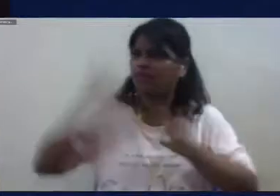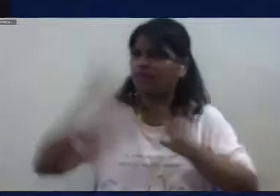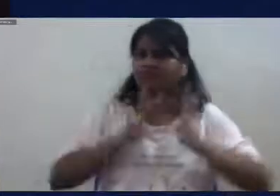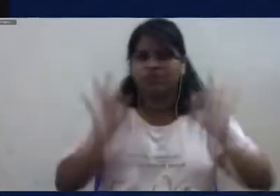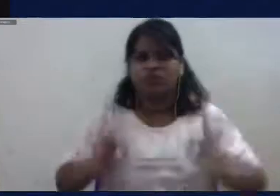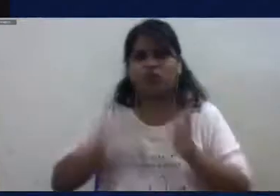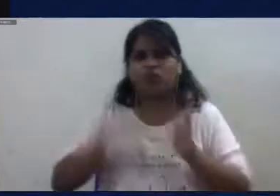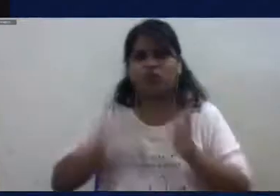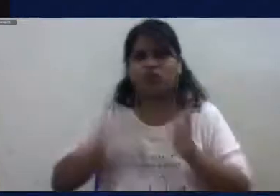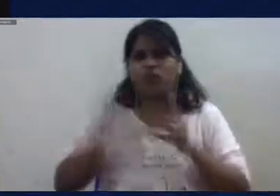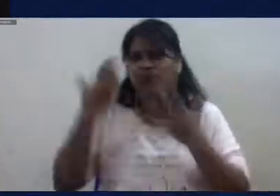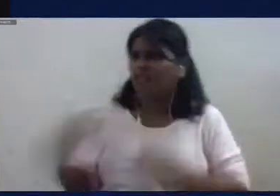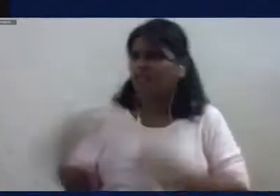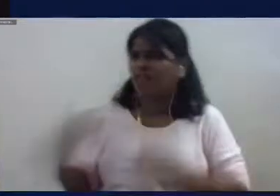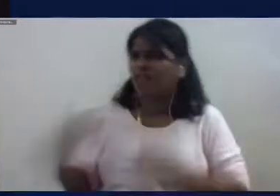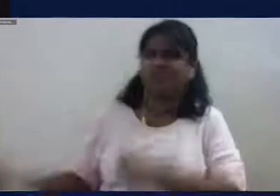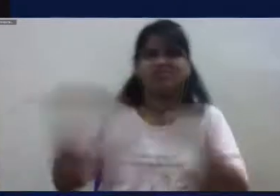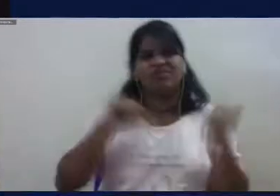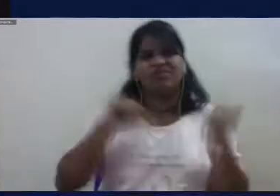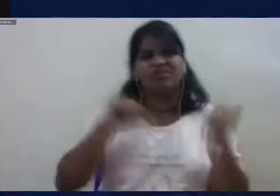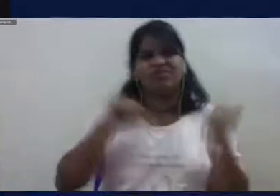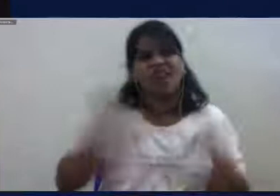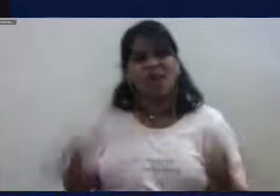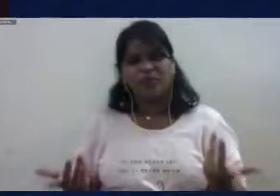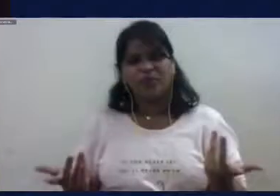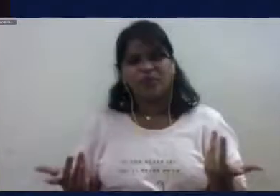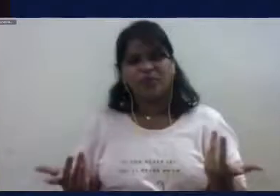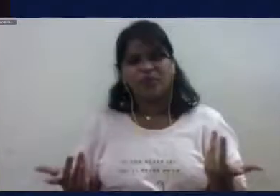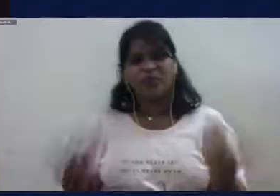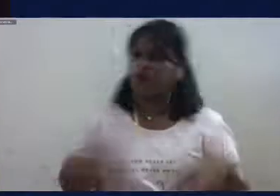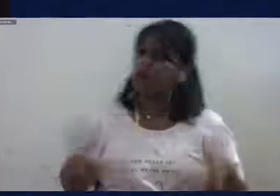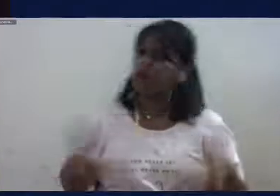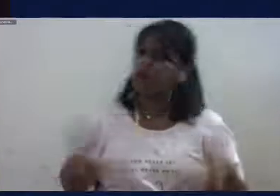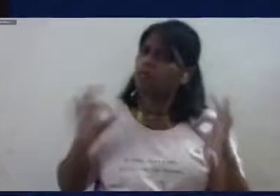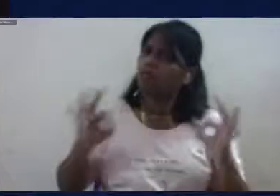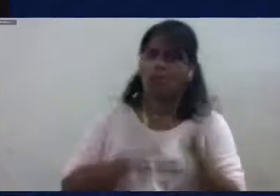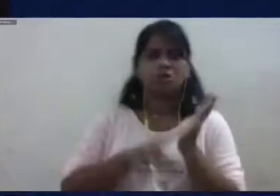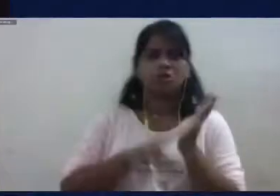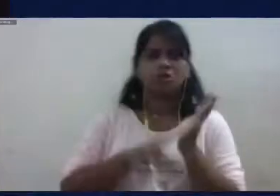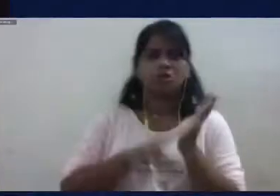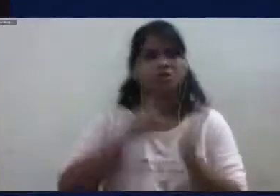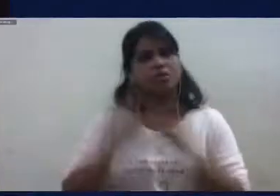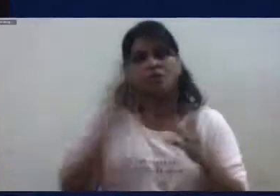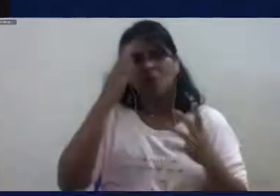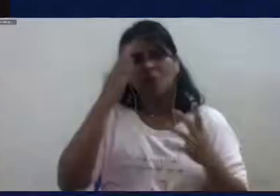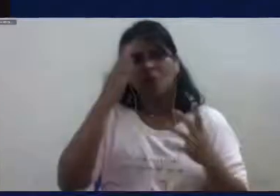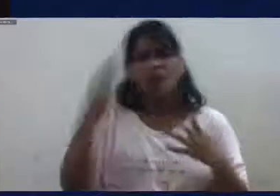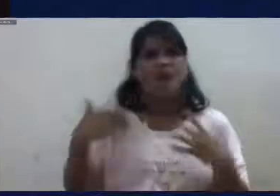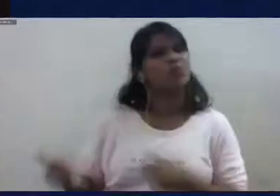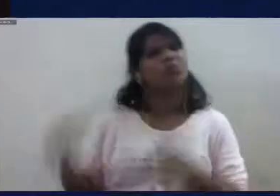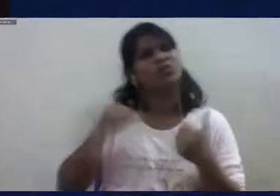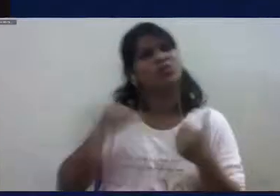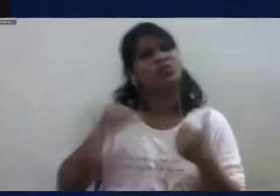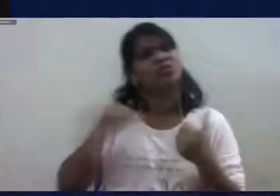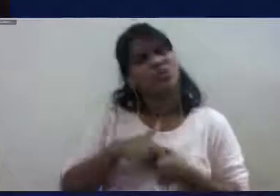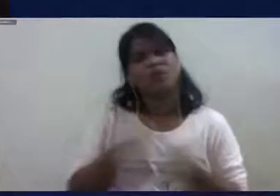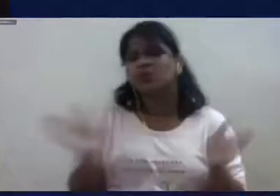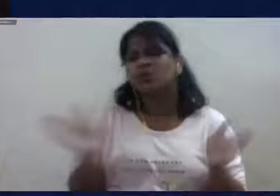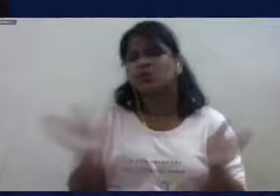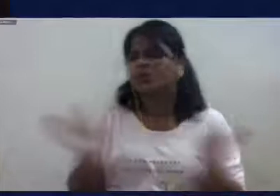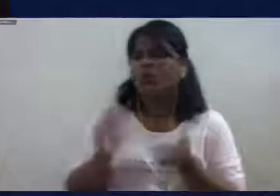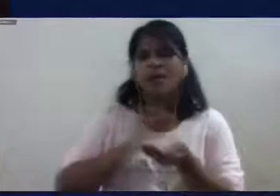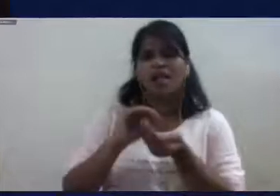York. Why would I want to come over now? And I'm doing well in a multinational company. Why would I want to join the smallest